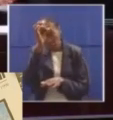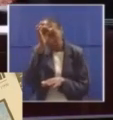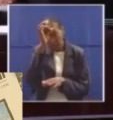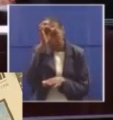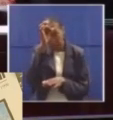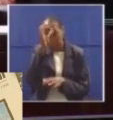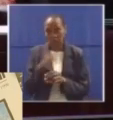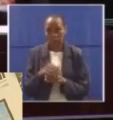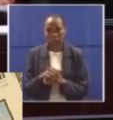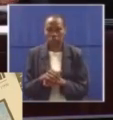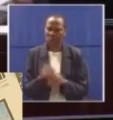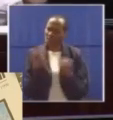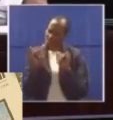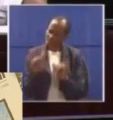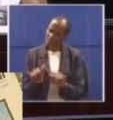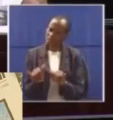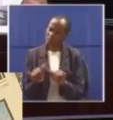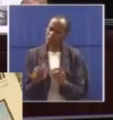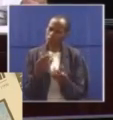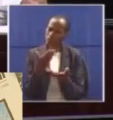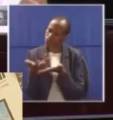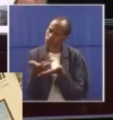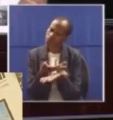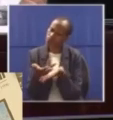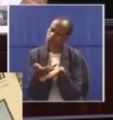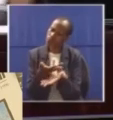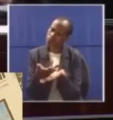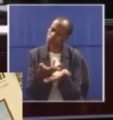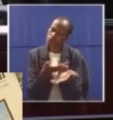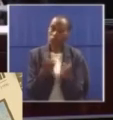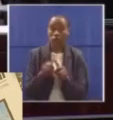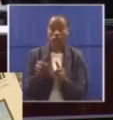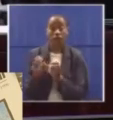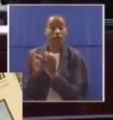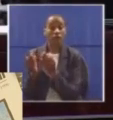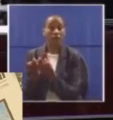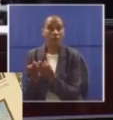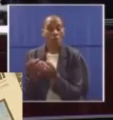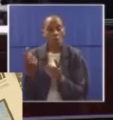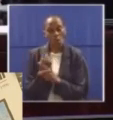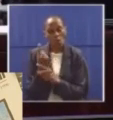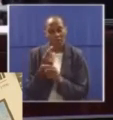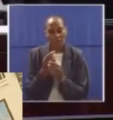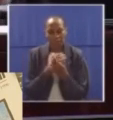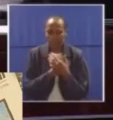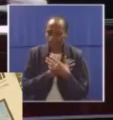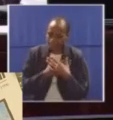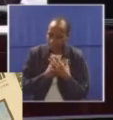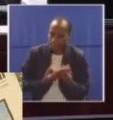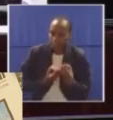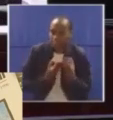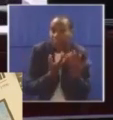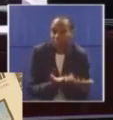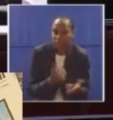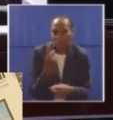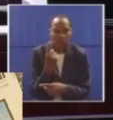And I do spend time talking to them and not only offering condolences, but